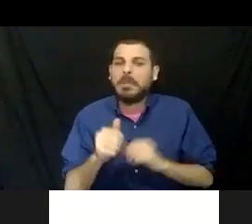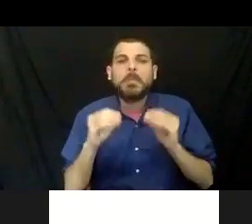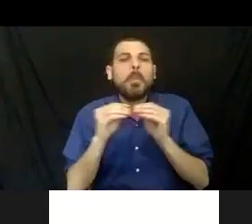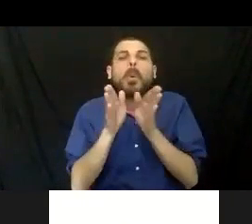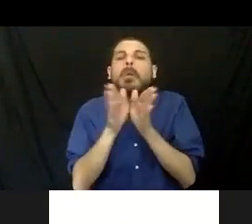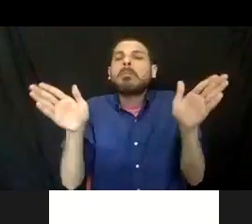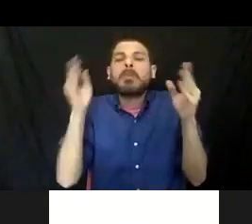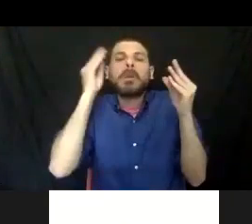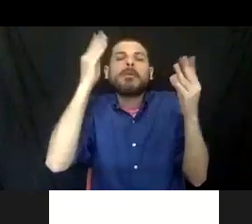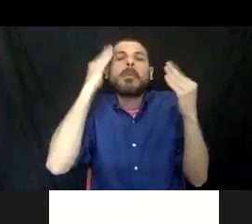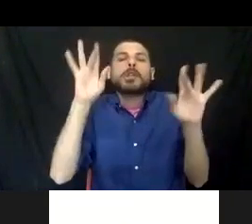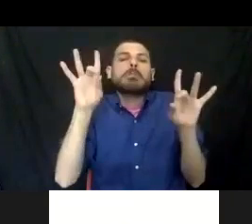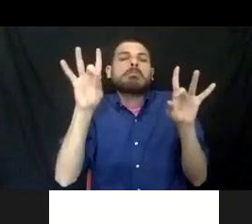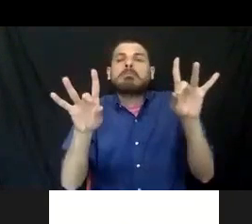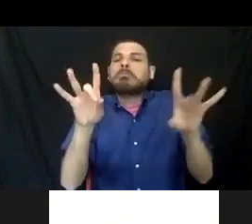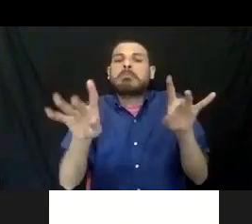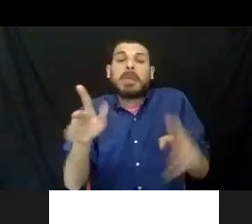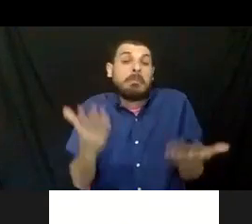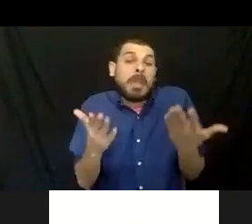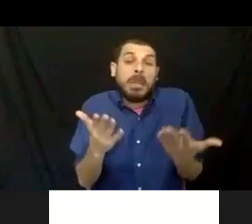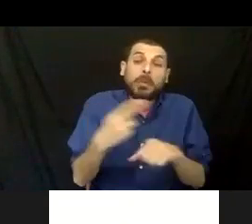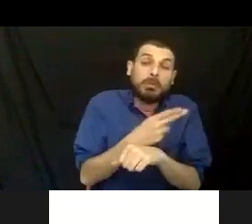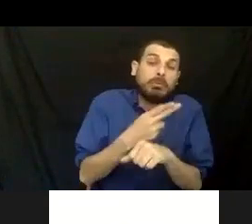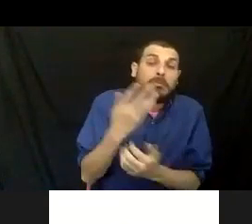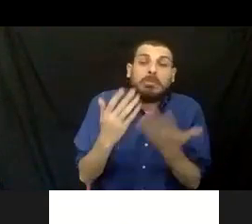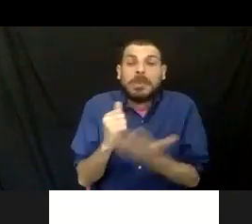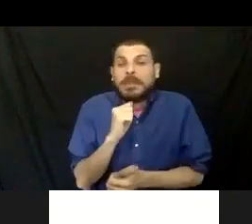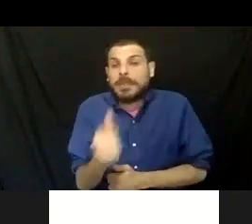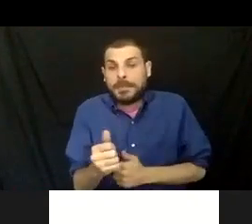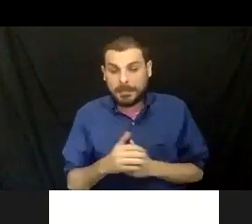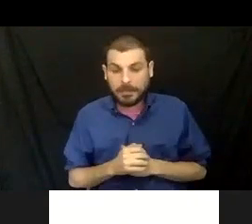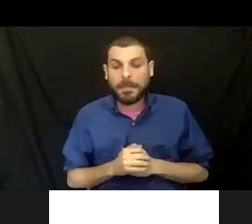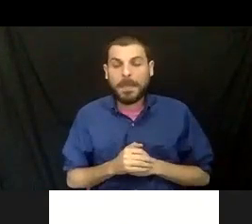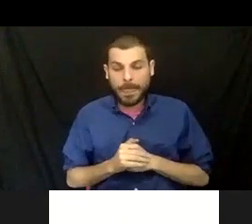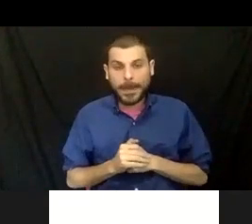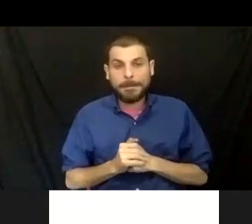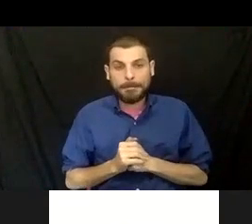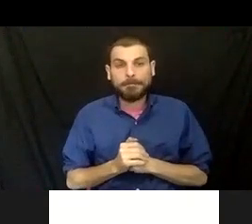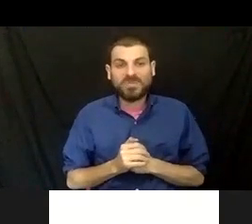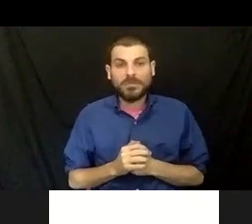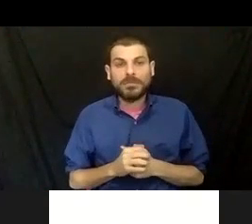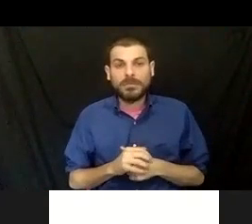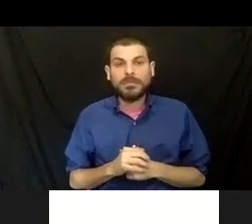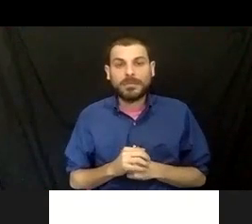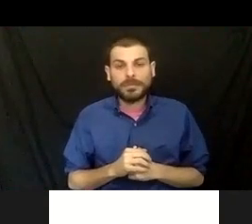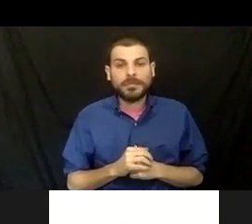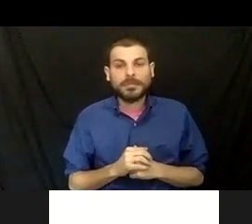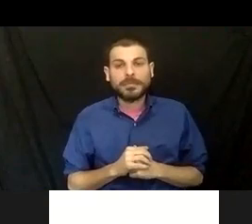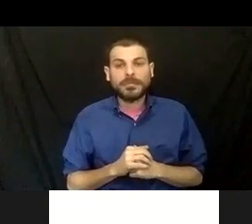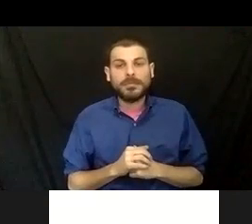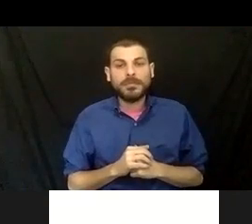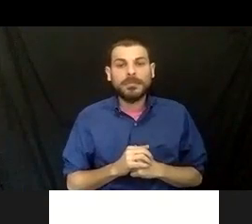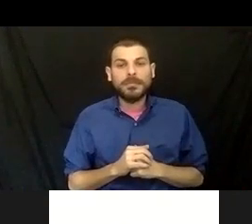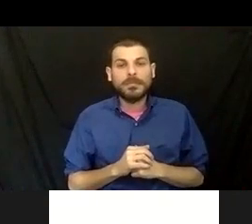not particular to any one person's situation. But I do want everyone to be aware that